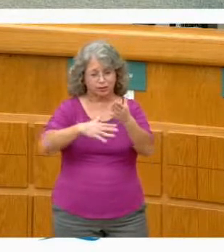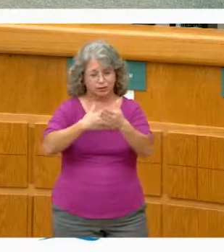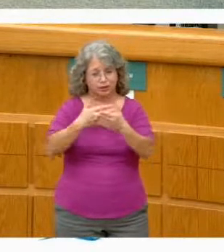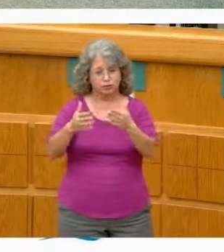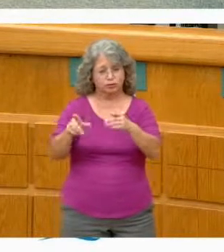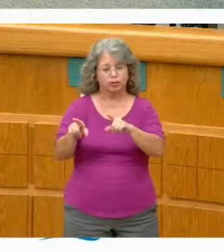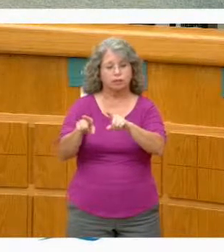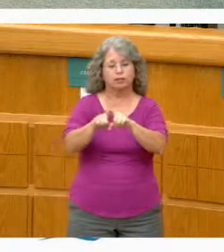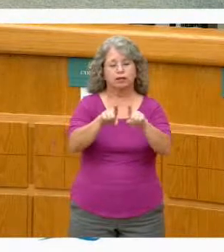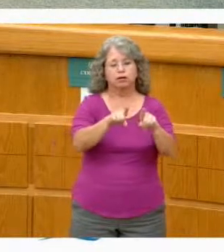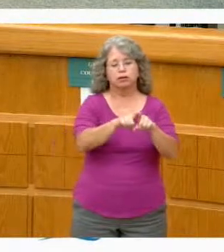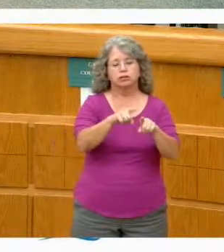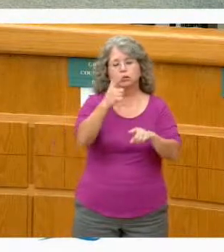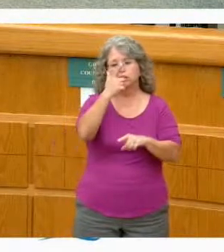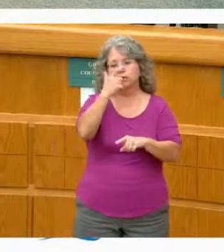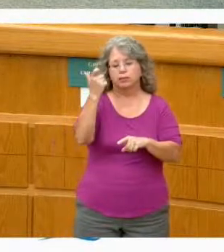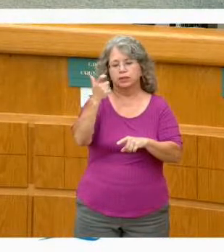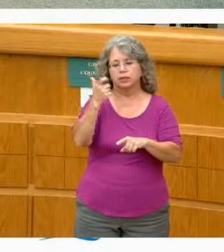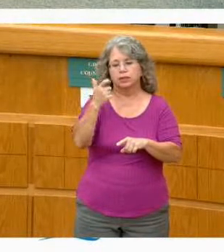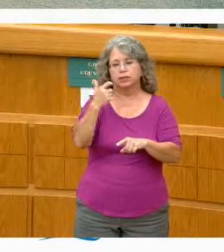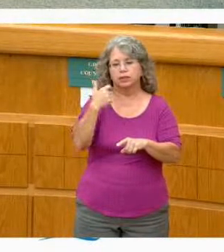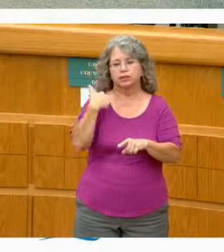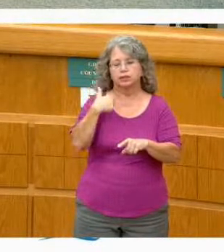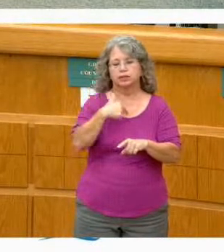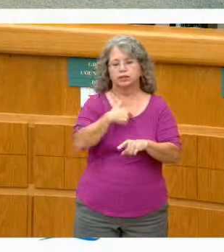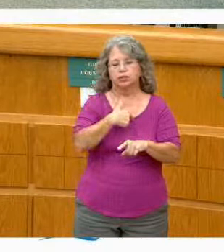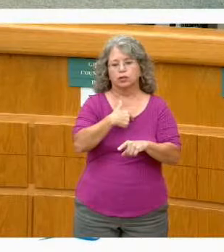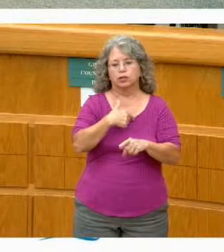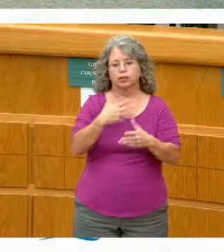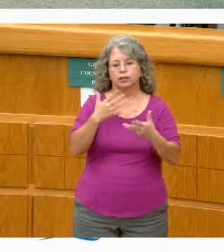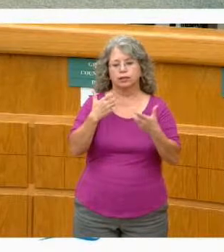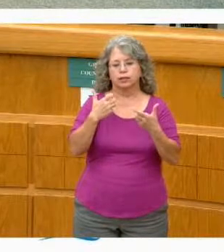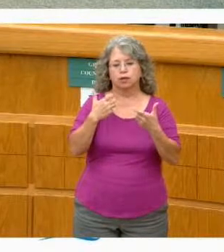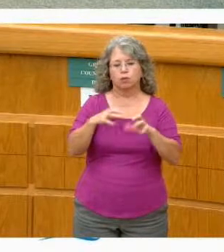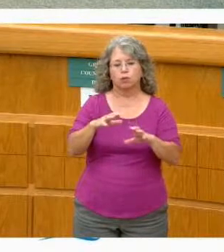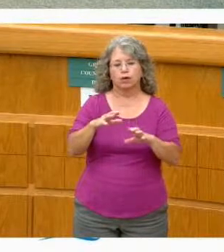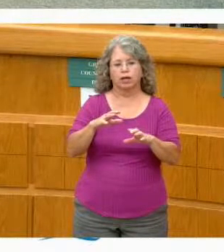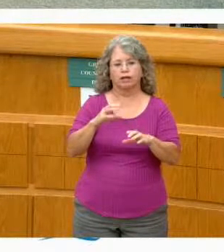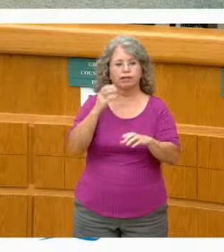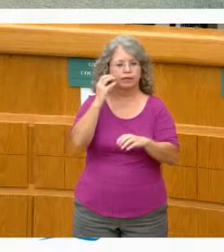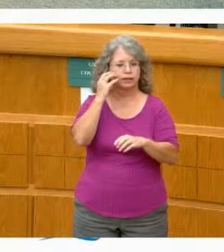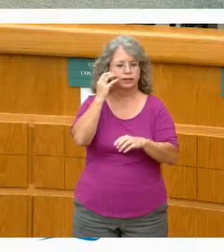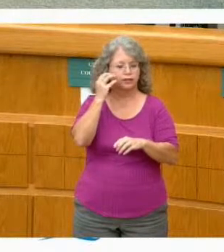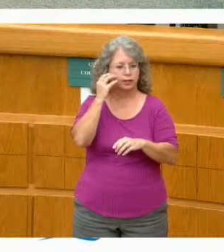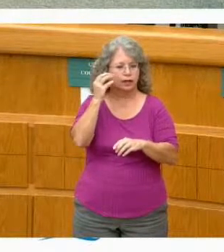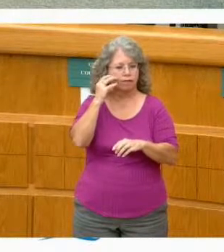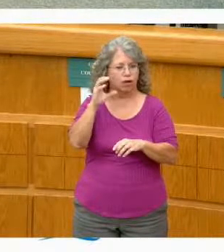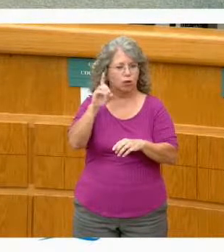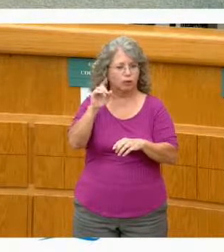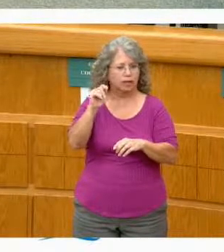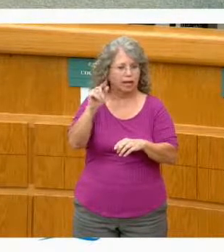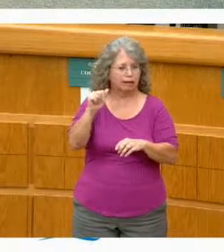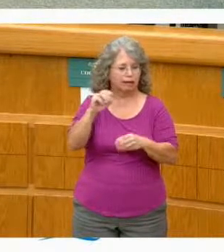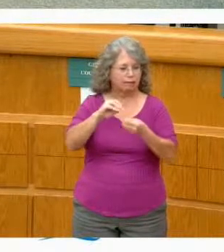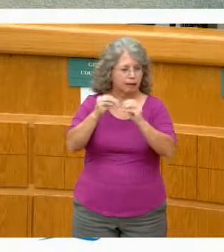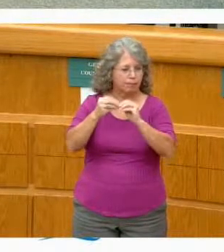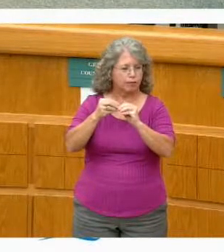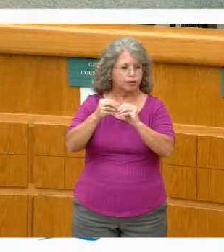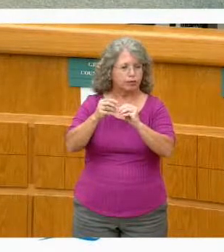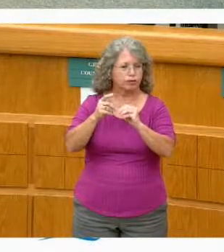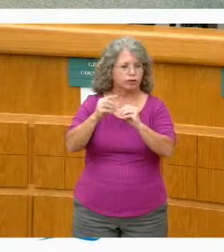and two, because we don't want the cell phone data to be too stale when we